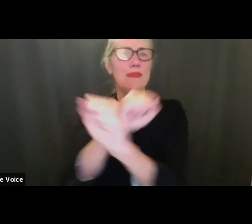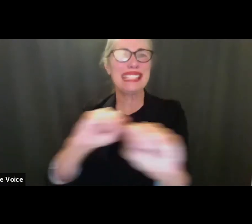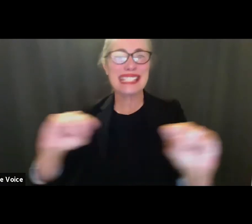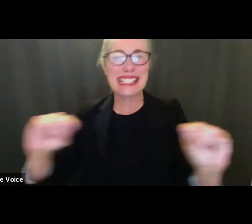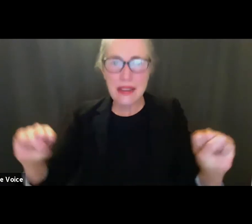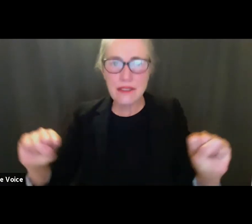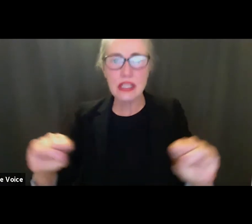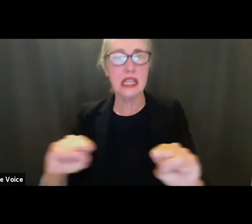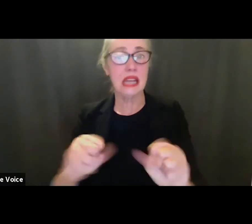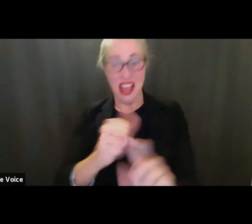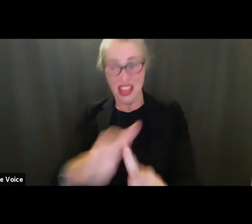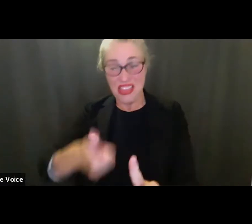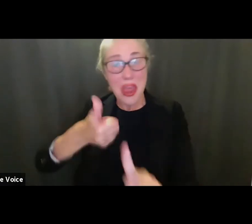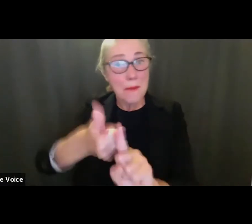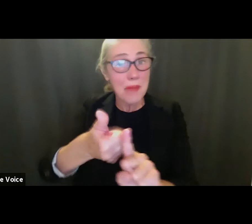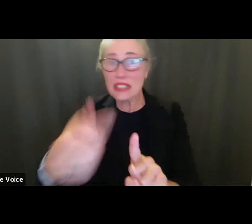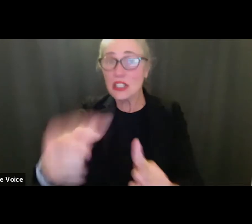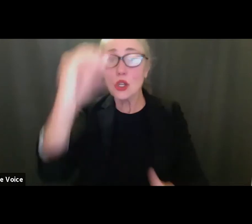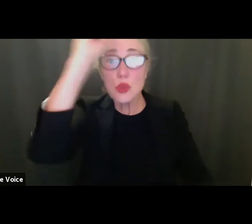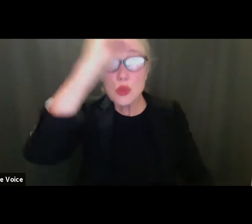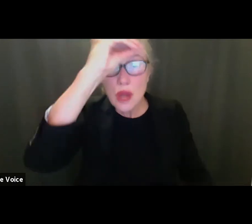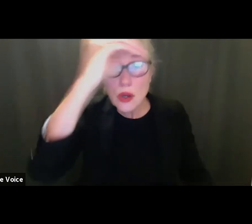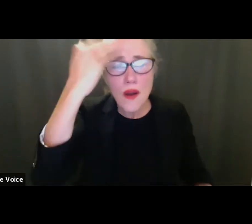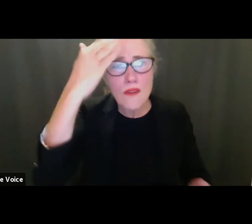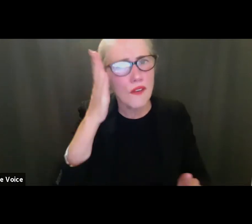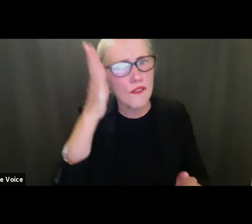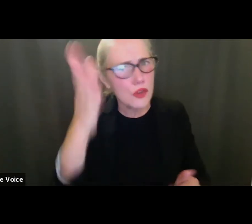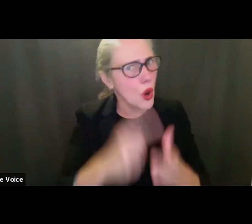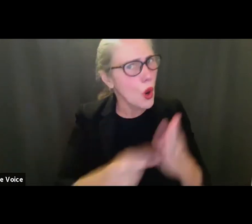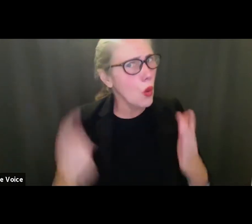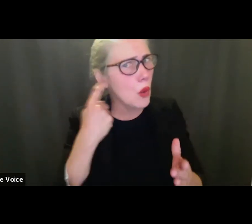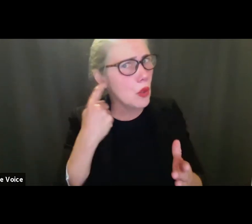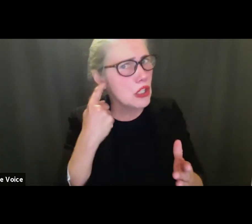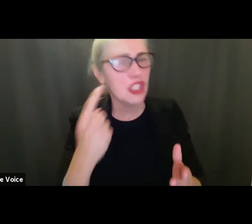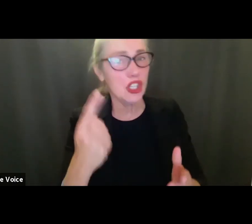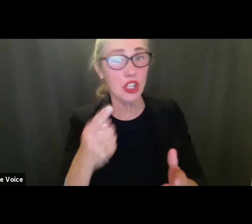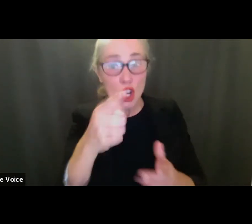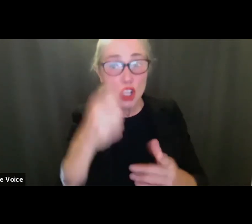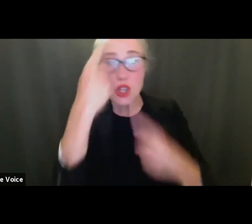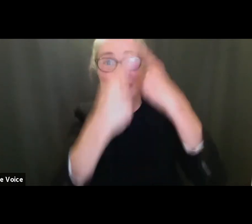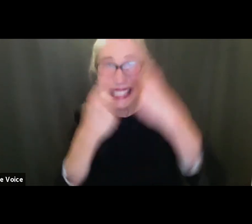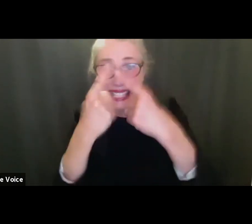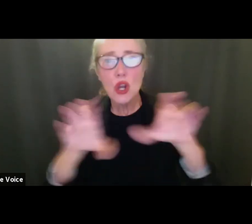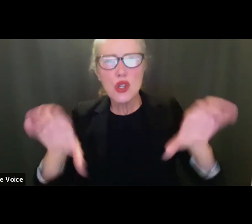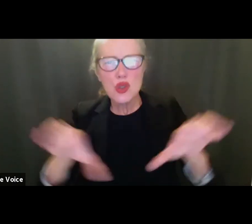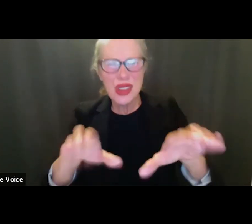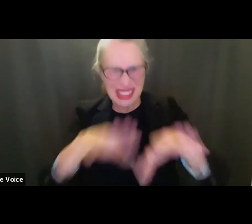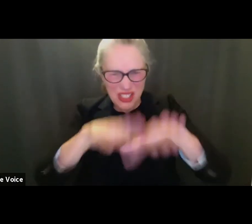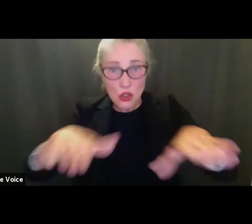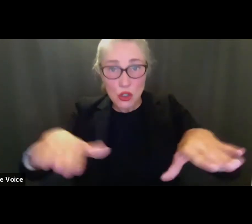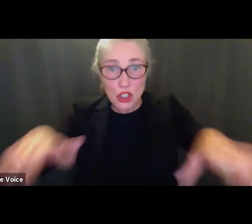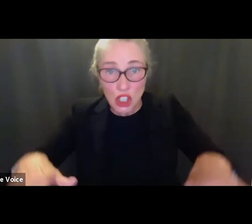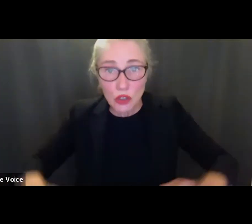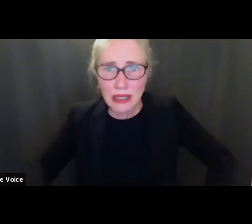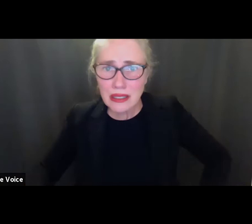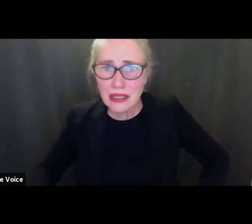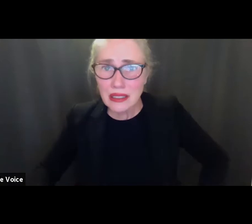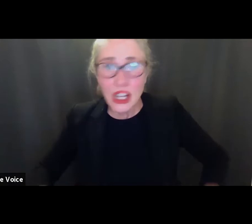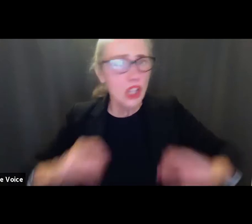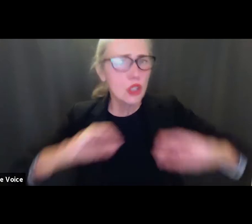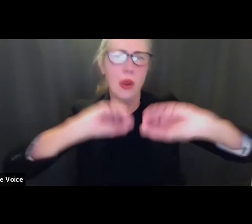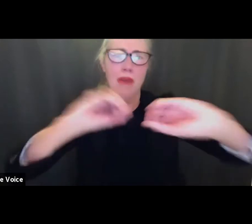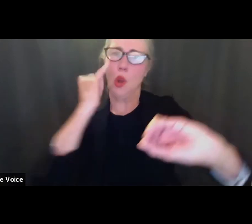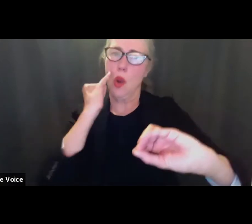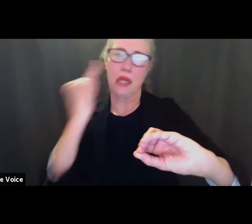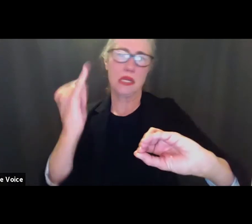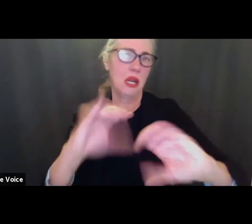impact you do not know for the future. And what we heard is you're considering doing this to children, and you have no idea what it will